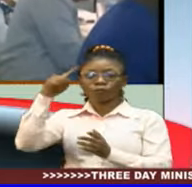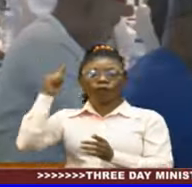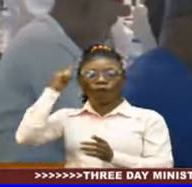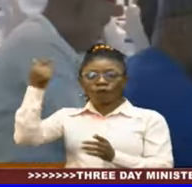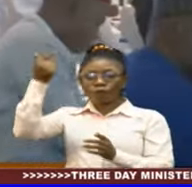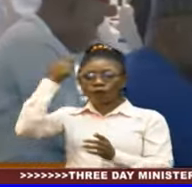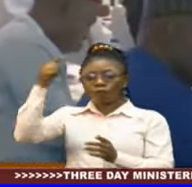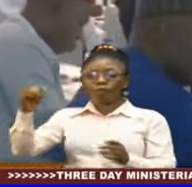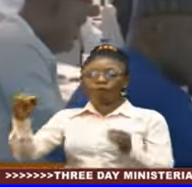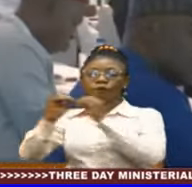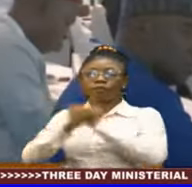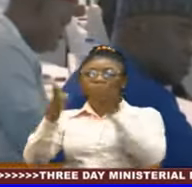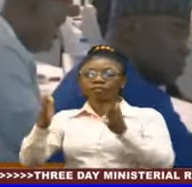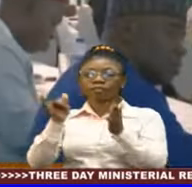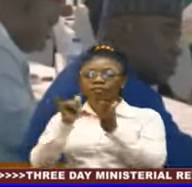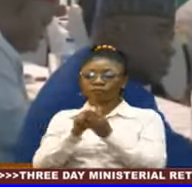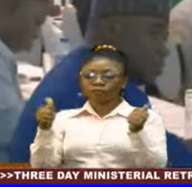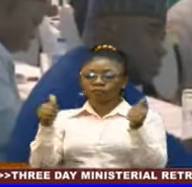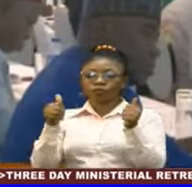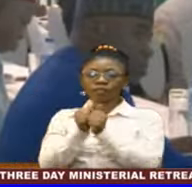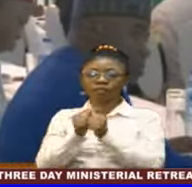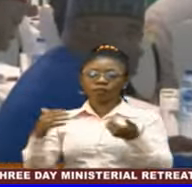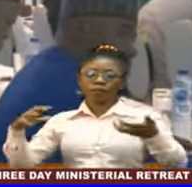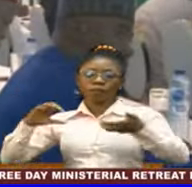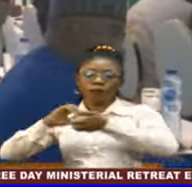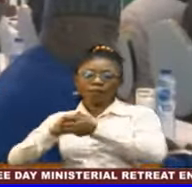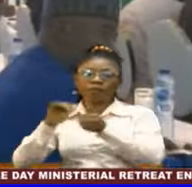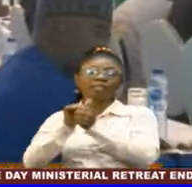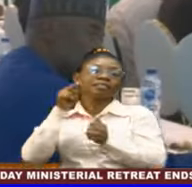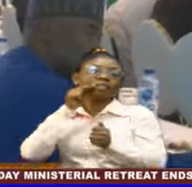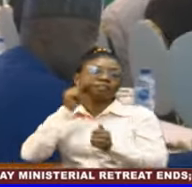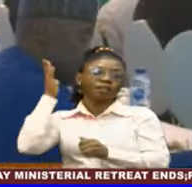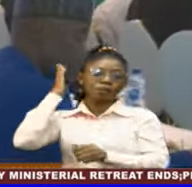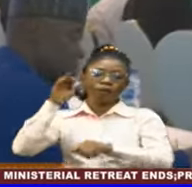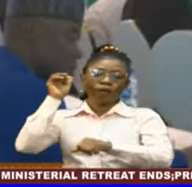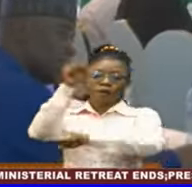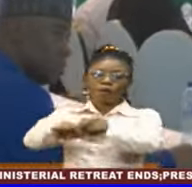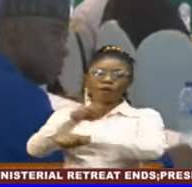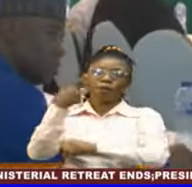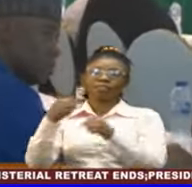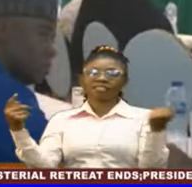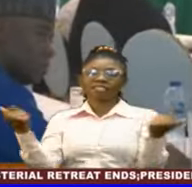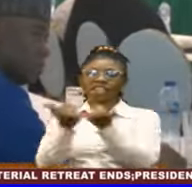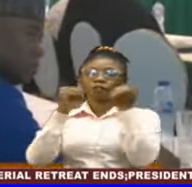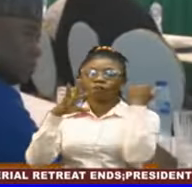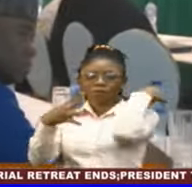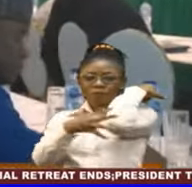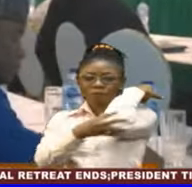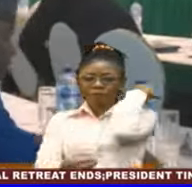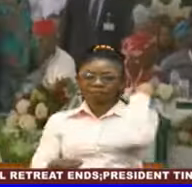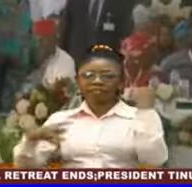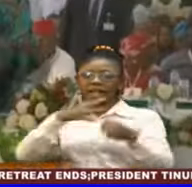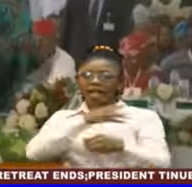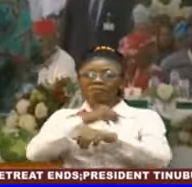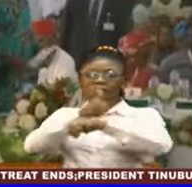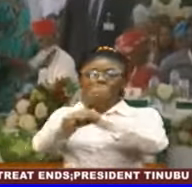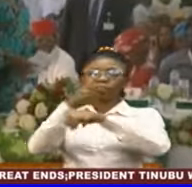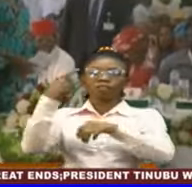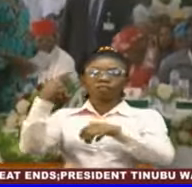is through collective efforts that Nigeria can overcome the challenges of poverty and place the country on